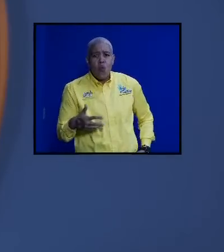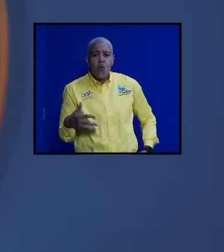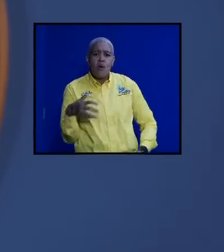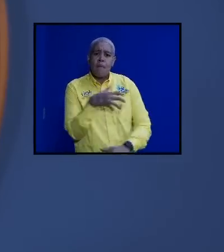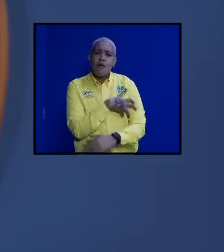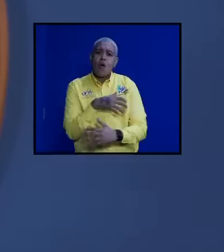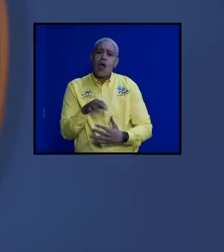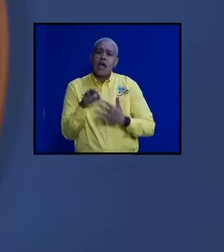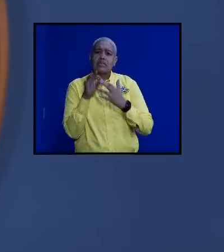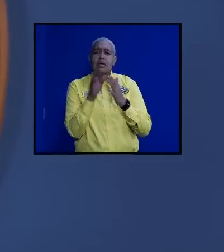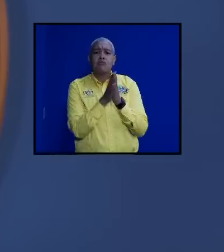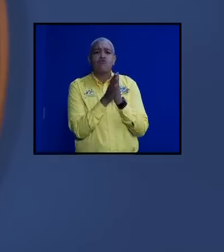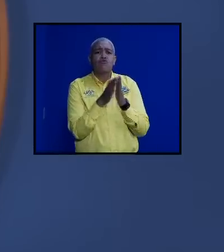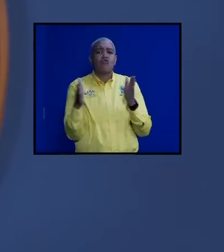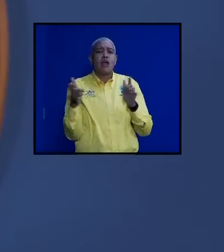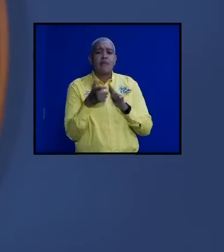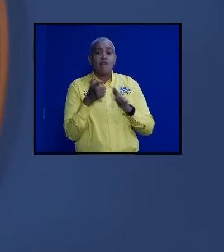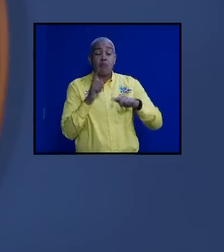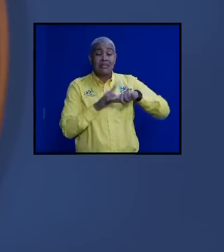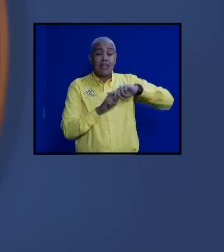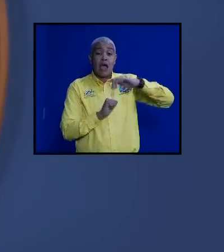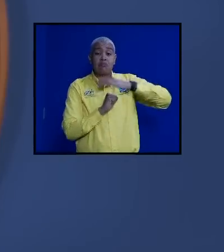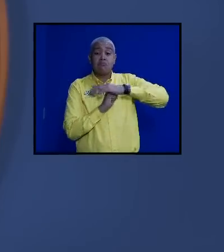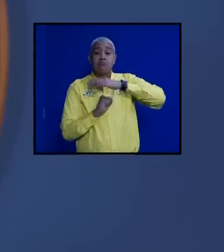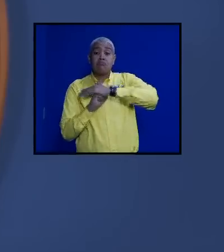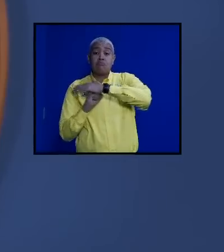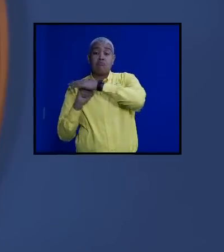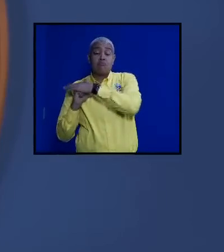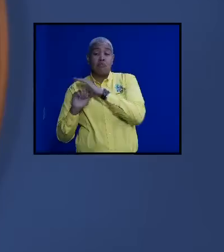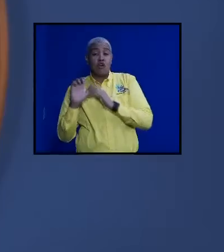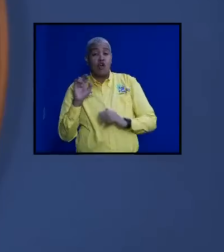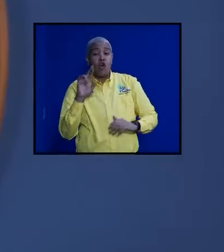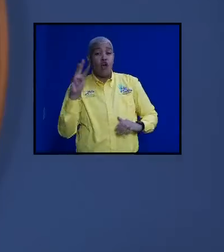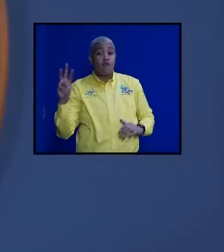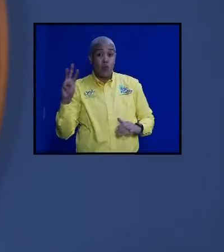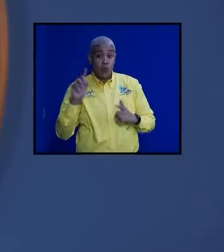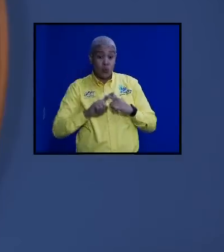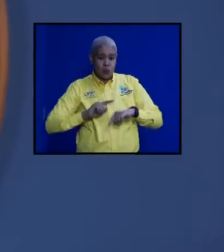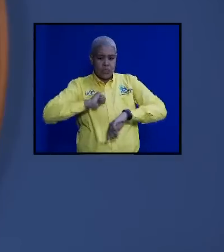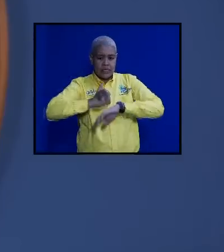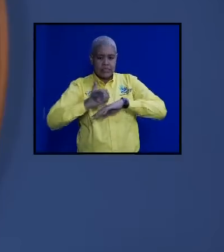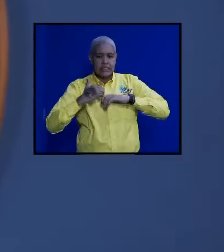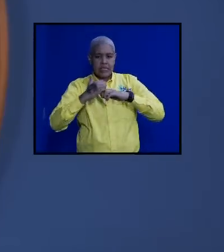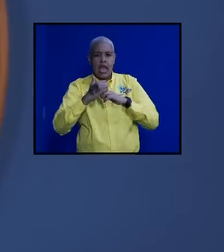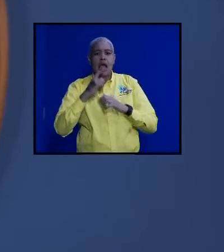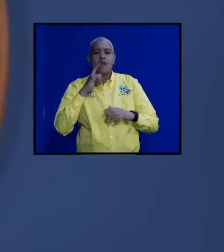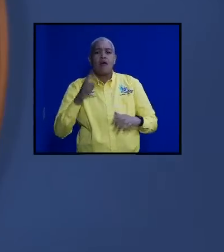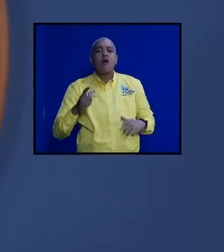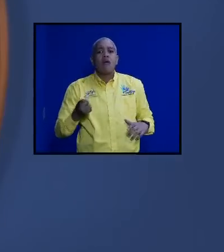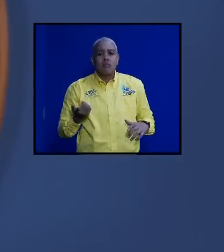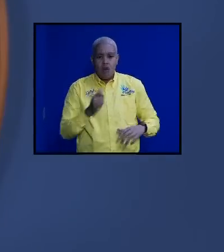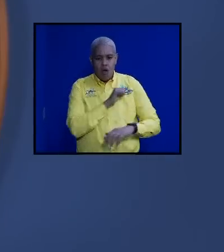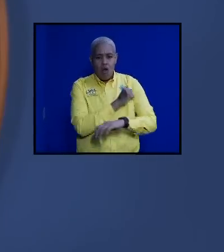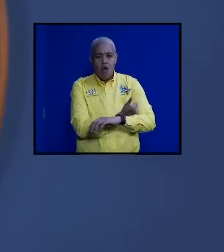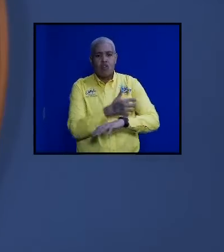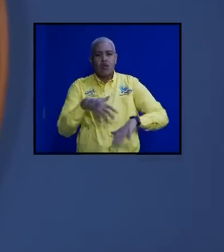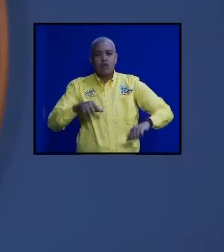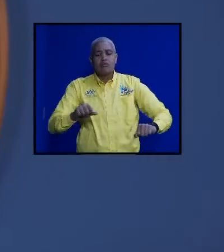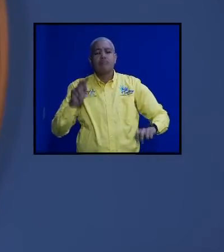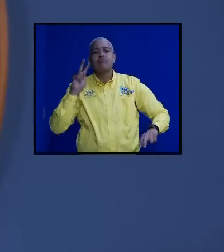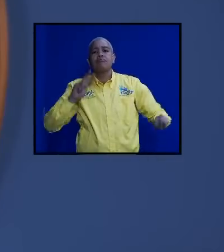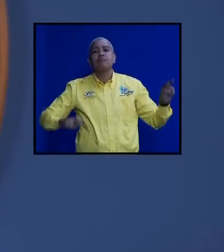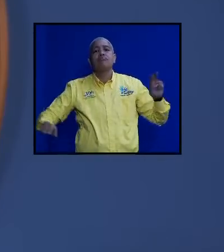powers ranging from curfews to the establishment of quasi-judicial authority to oversee